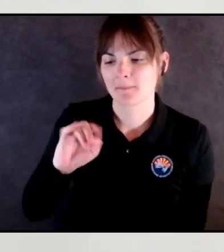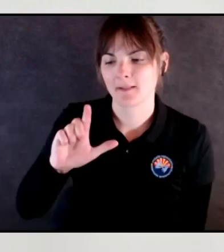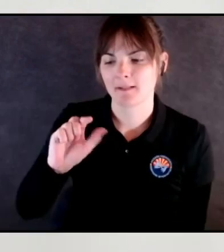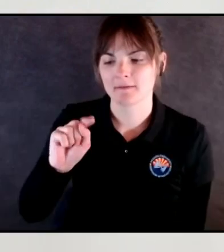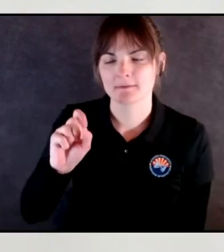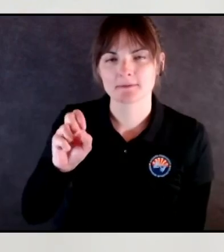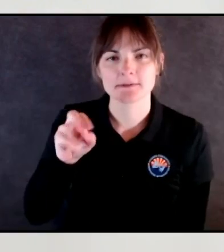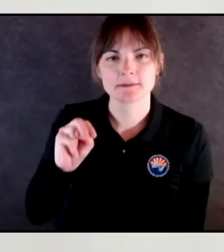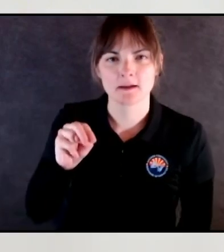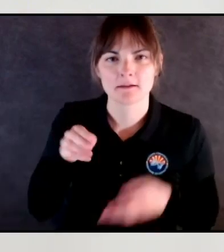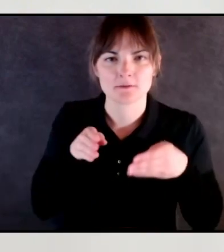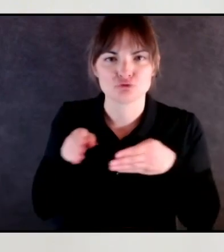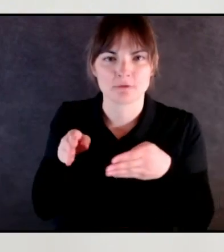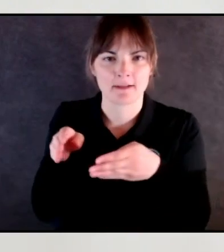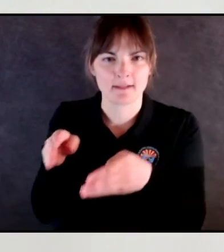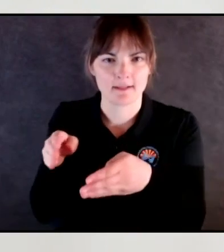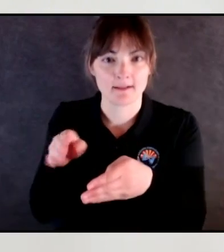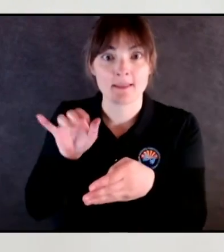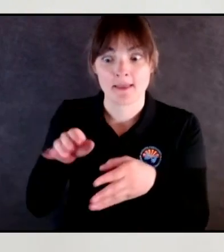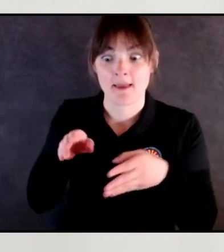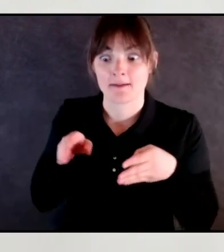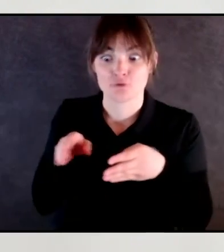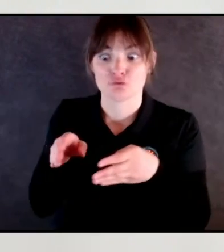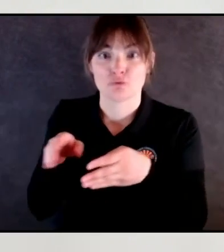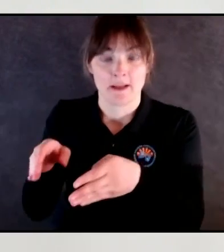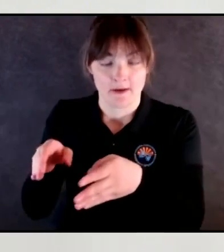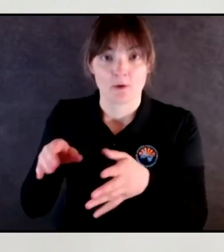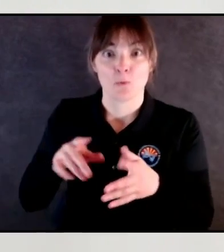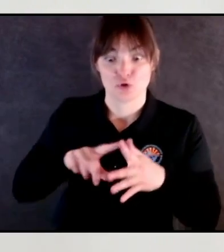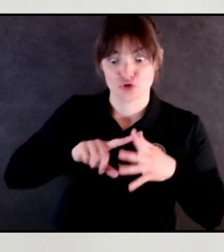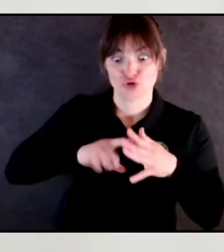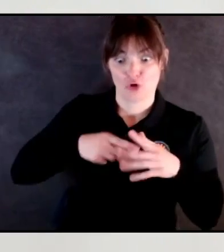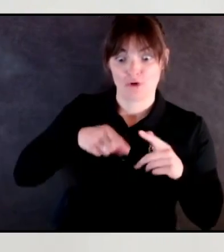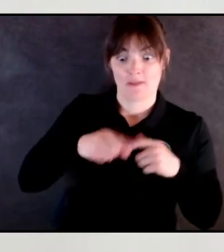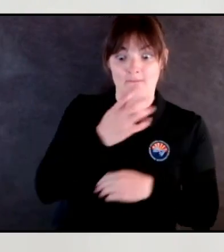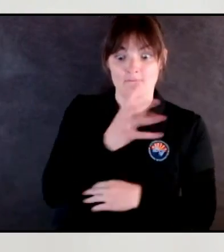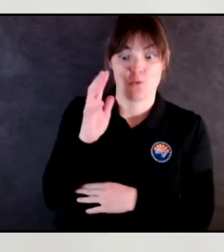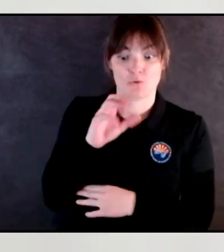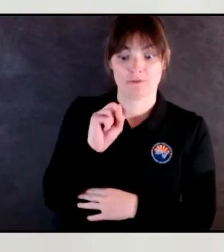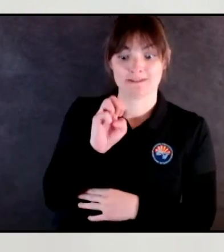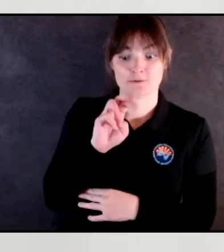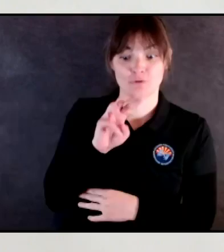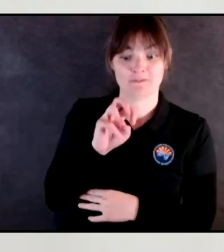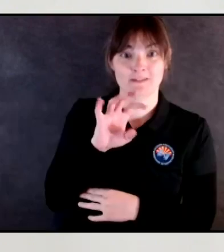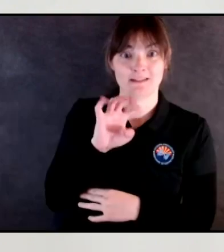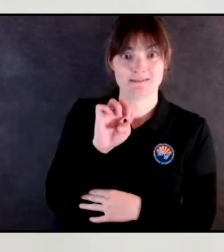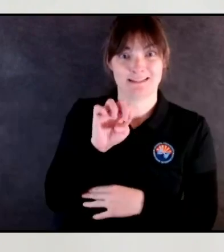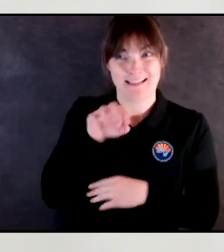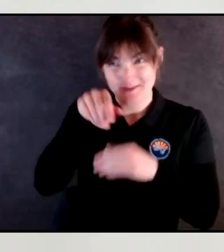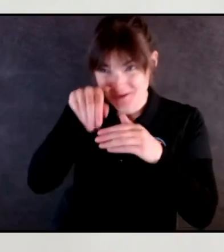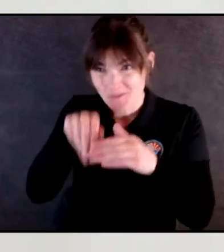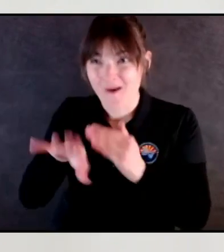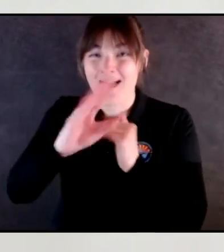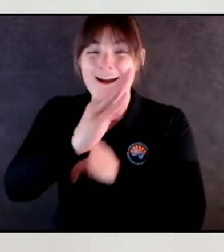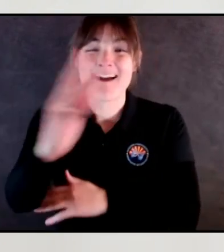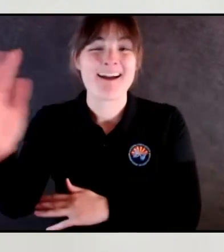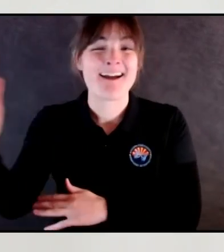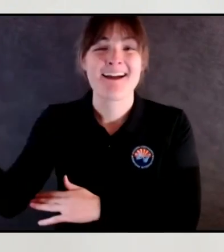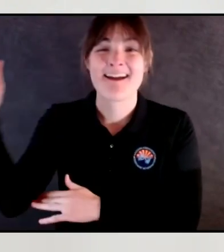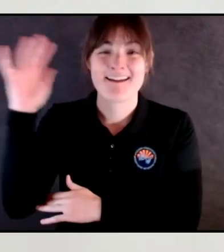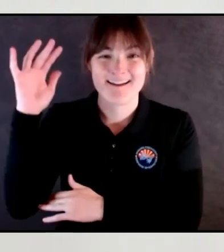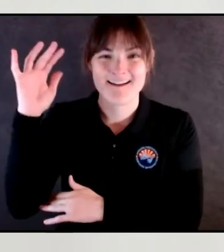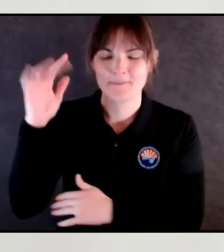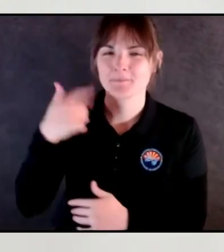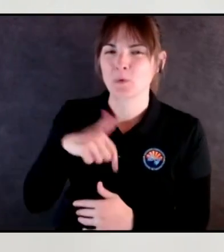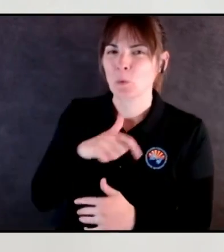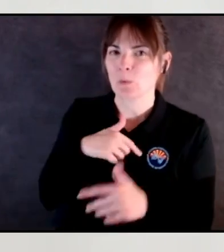from the Forest Service up into the wilderness, that line was opened up to allow 4-wheeler or UTV